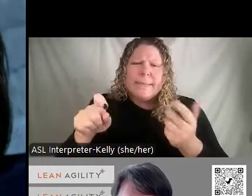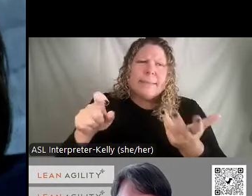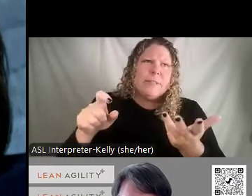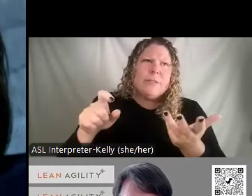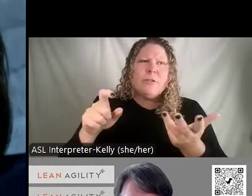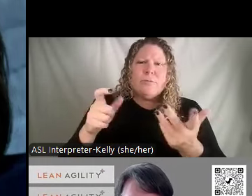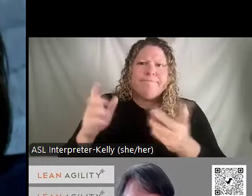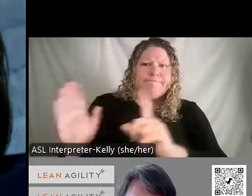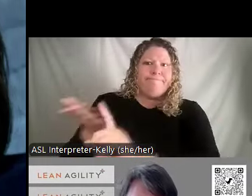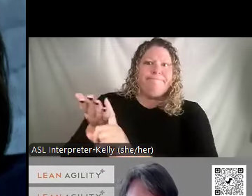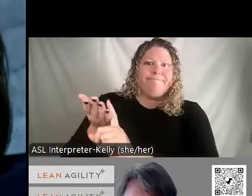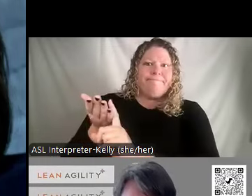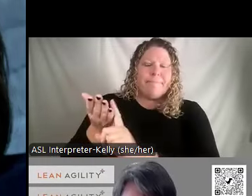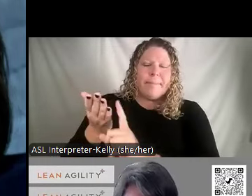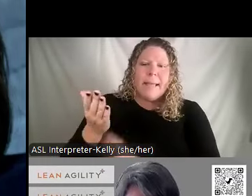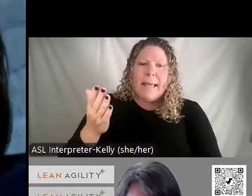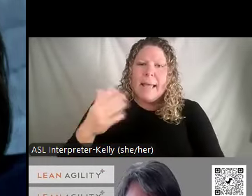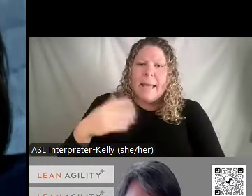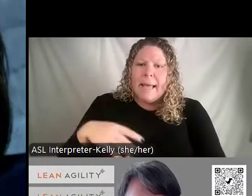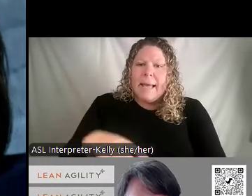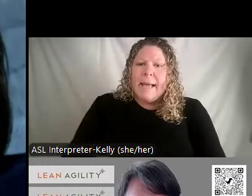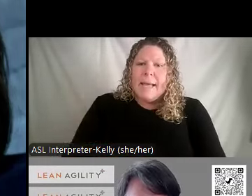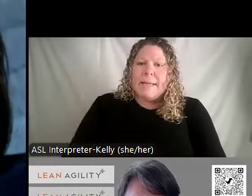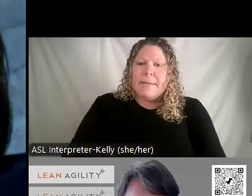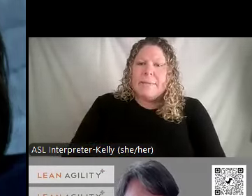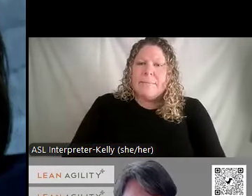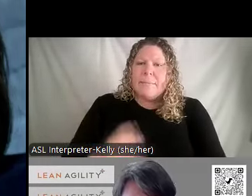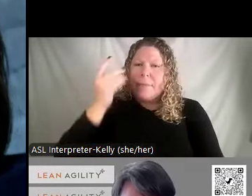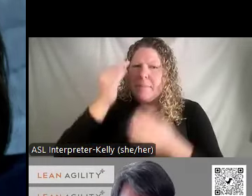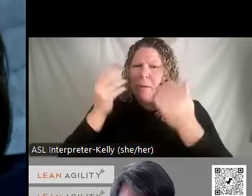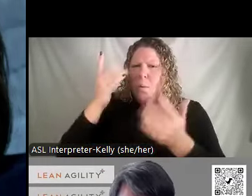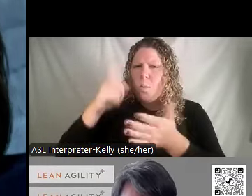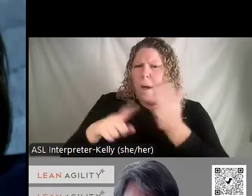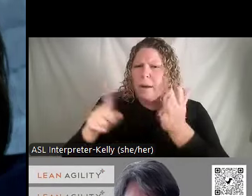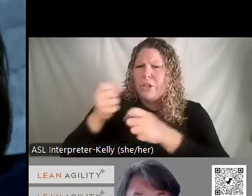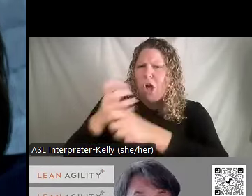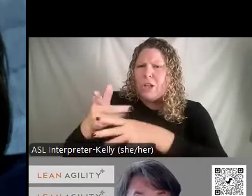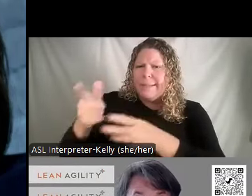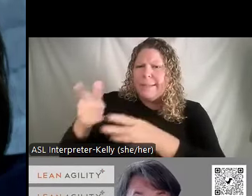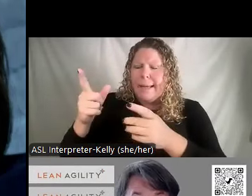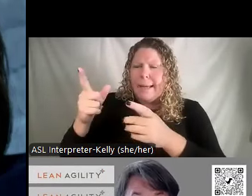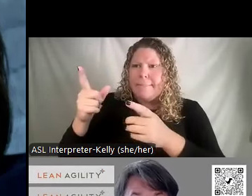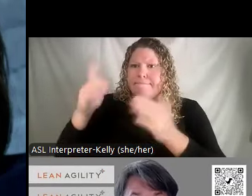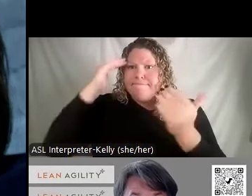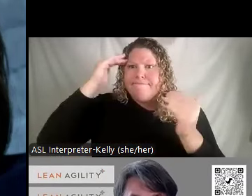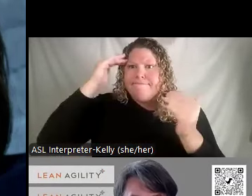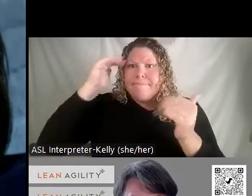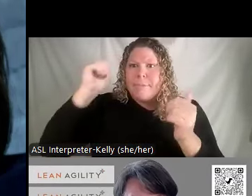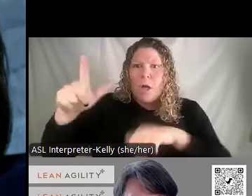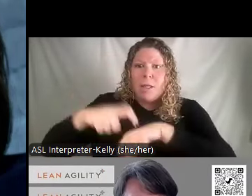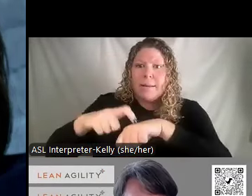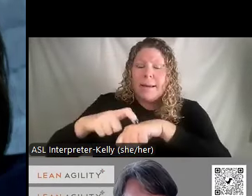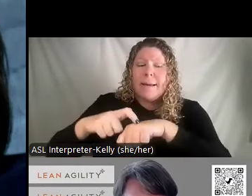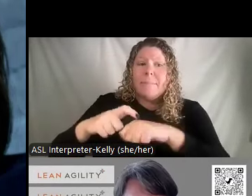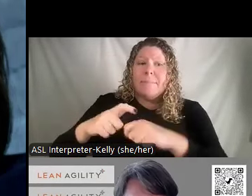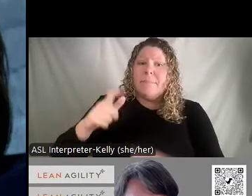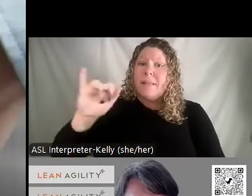buy-in, and think about what's keeping them awake at night. Even ask them, and you might find there's some breakthroughs where you can really help